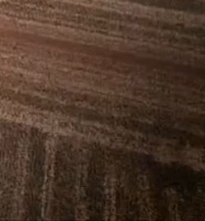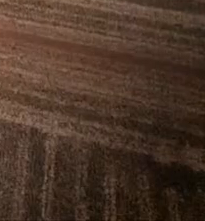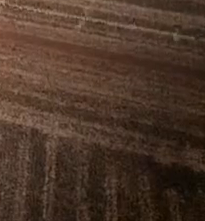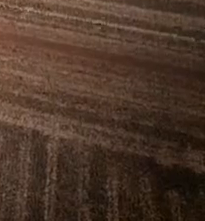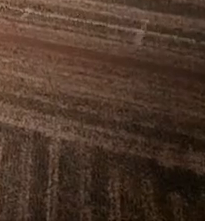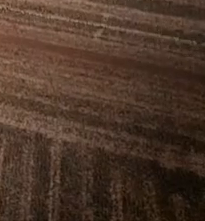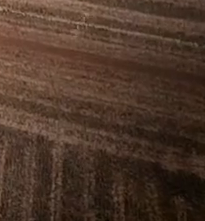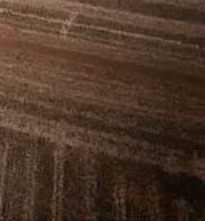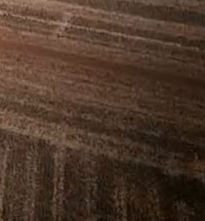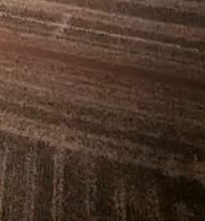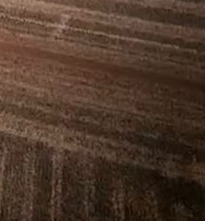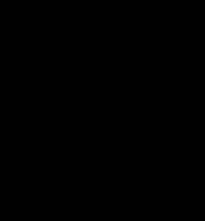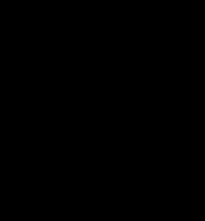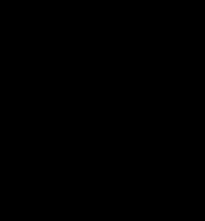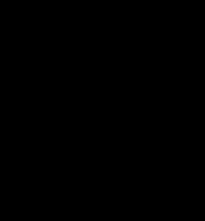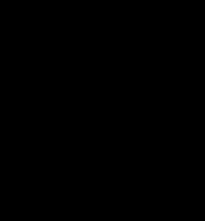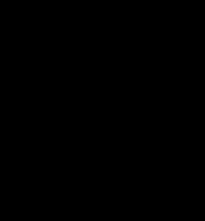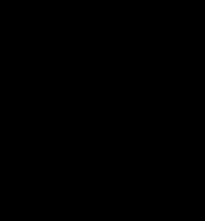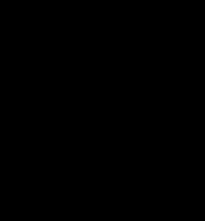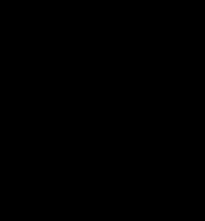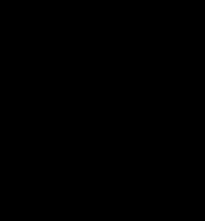demand.